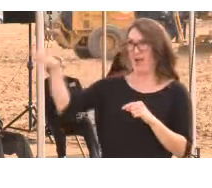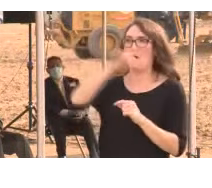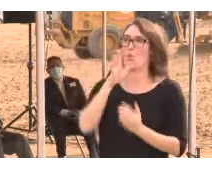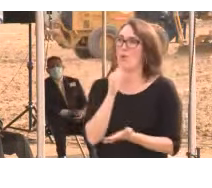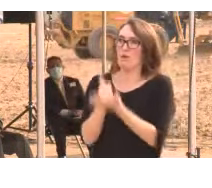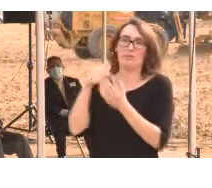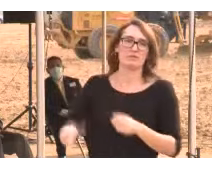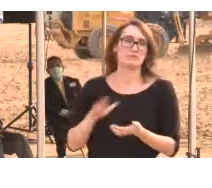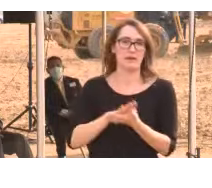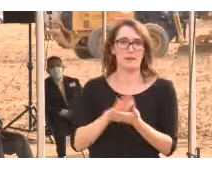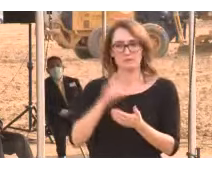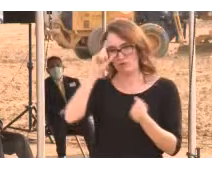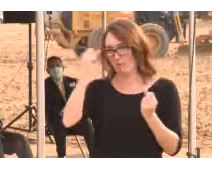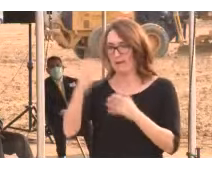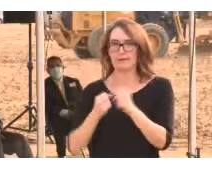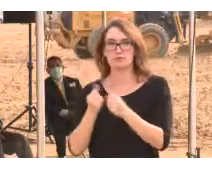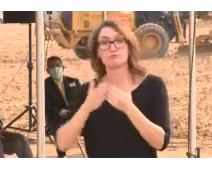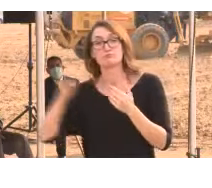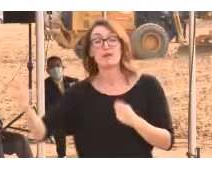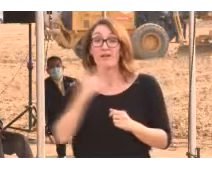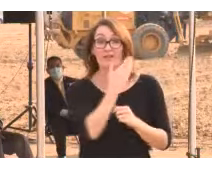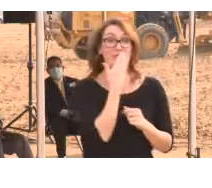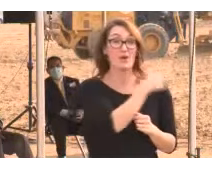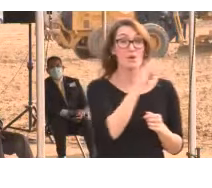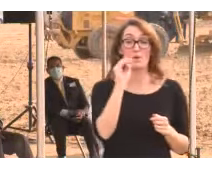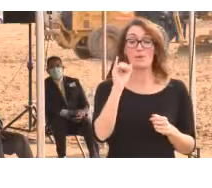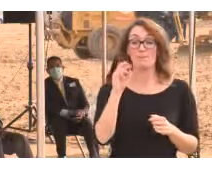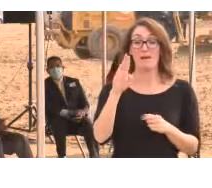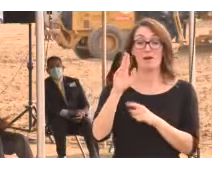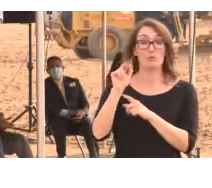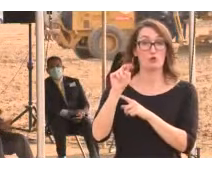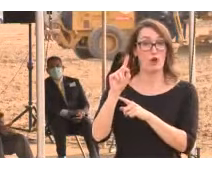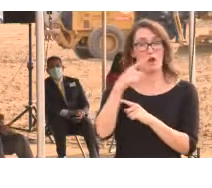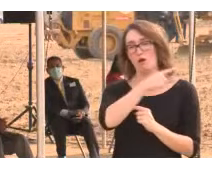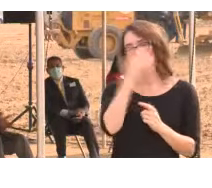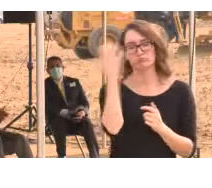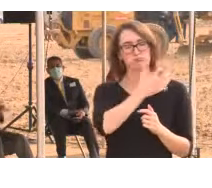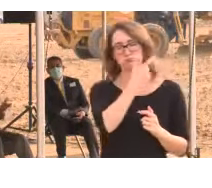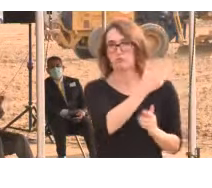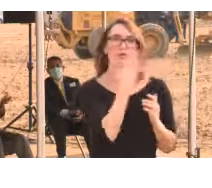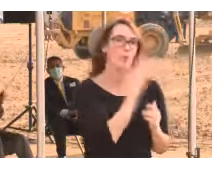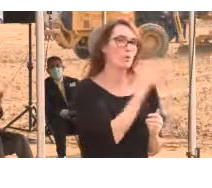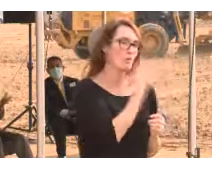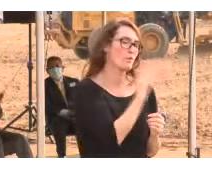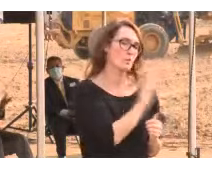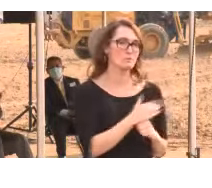come. Thank you, Mayor Brand, for being an amazing partner. Thank you.